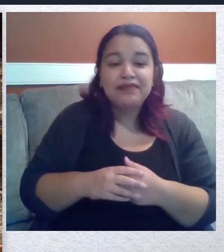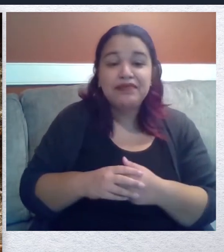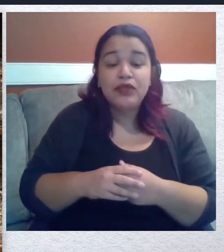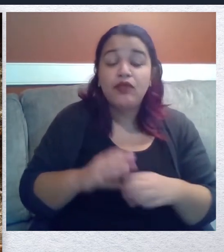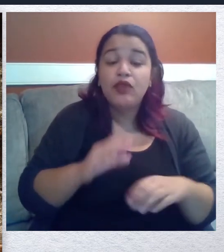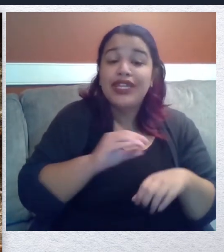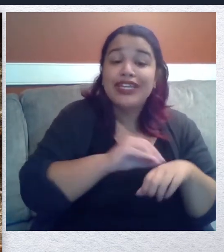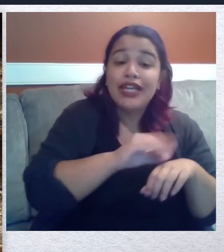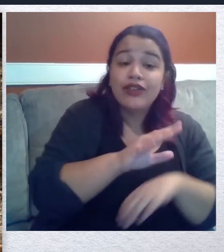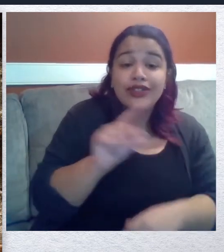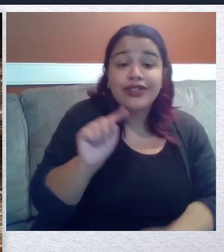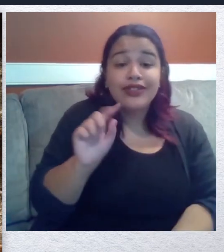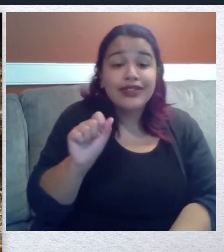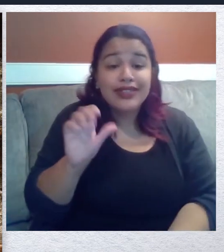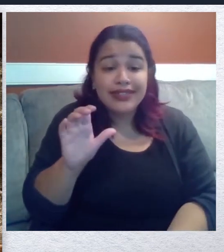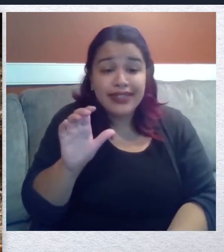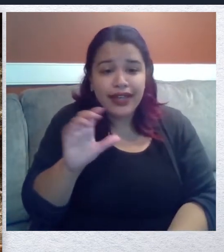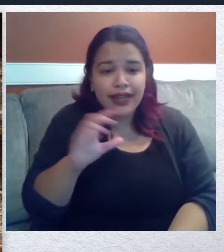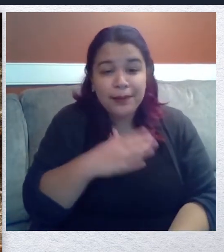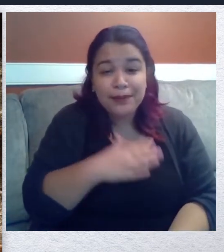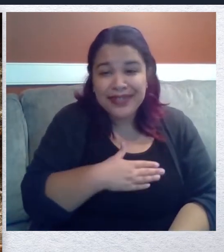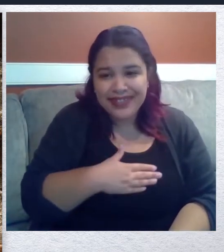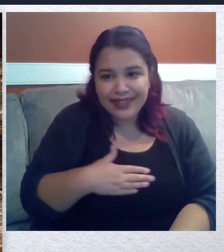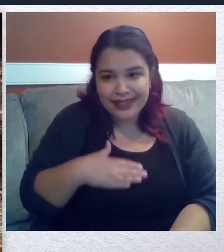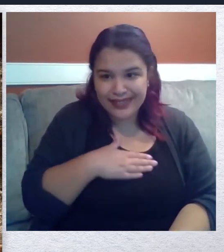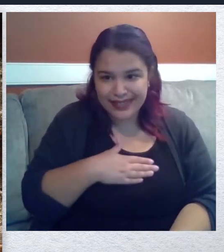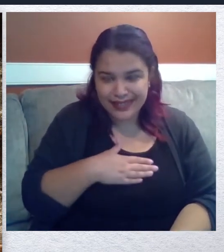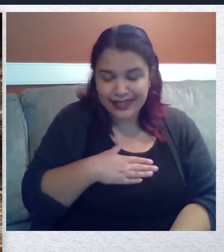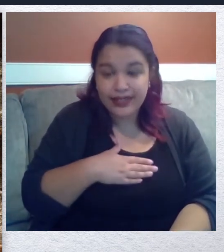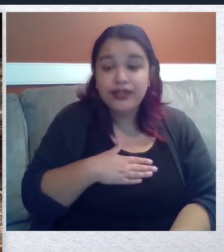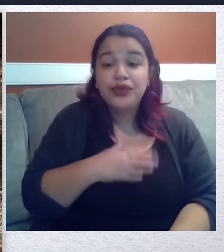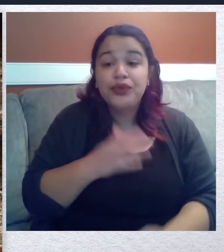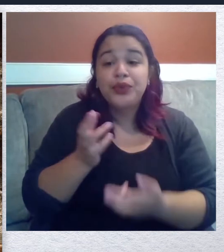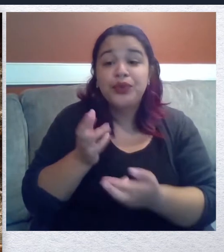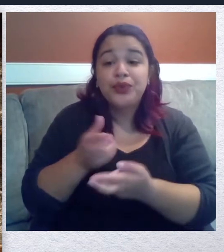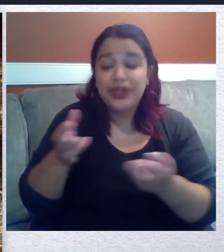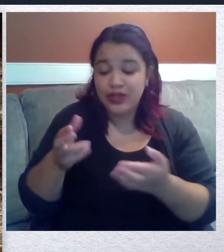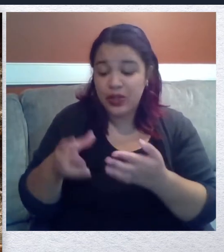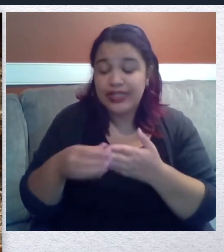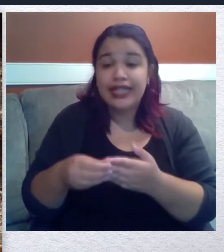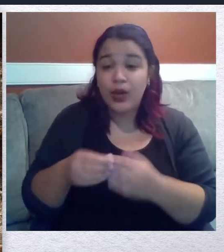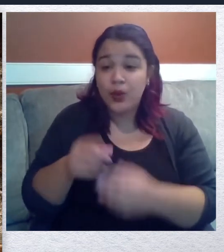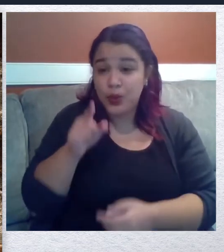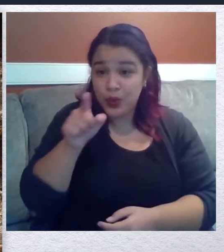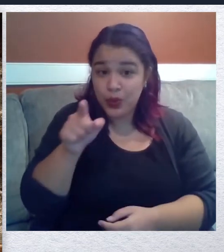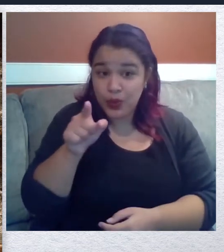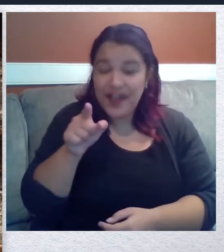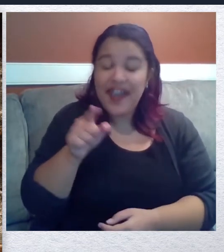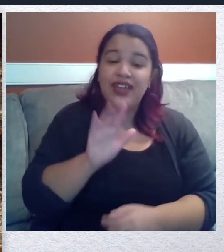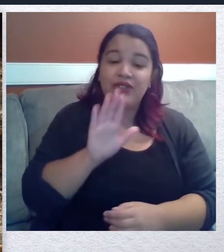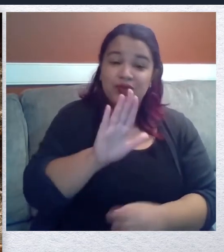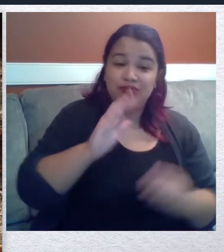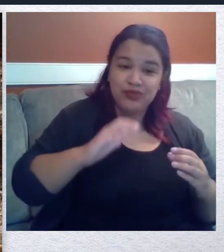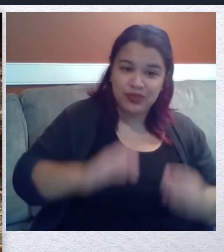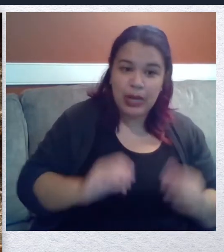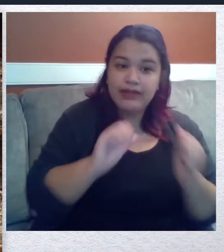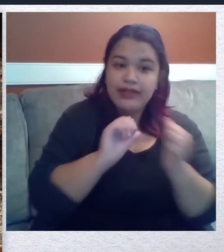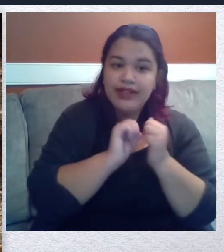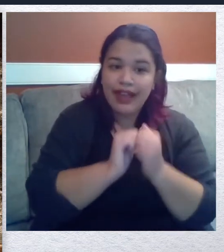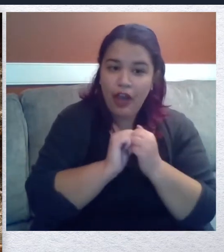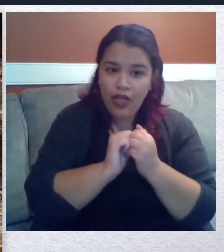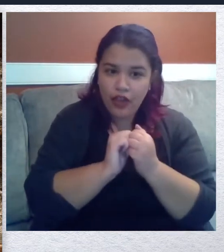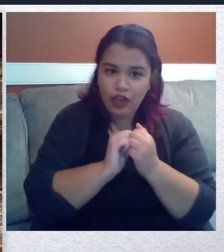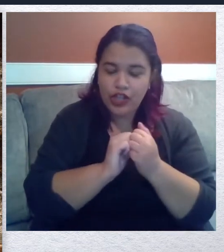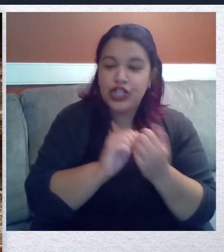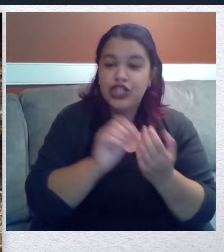sourcing coordinators, please review the resource guide with the candidate and help to make sure all items on the